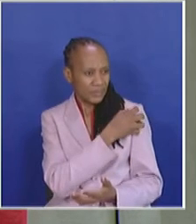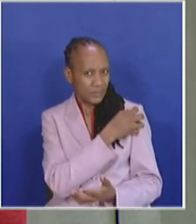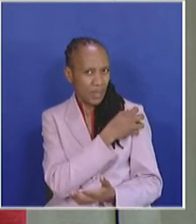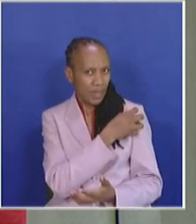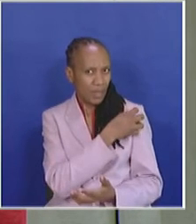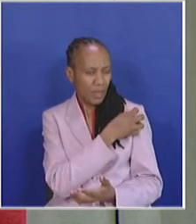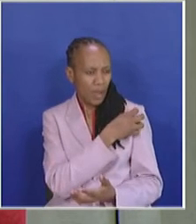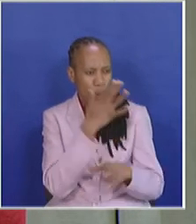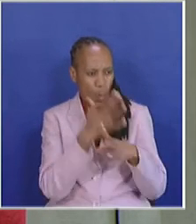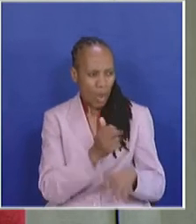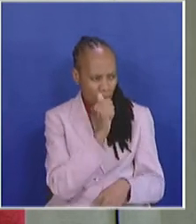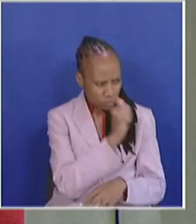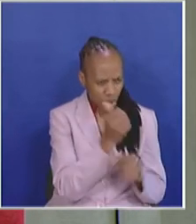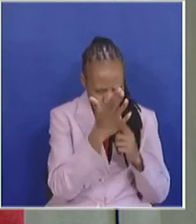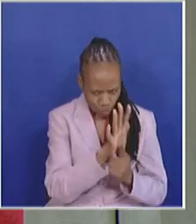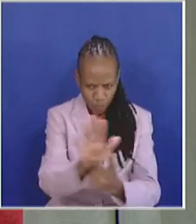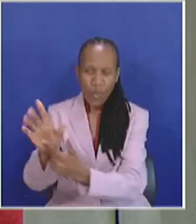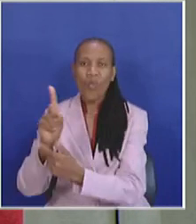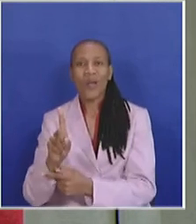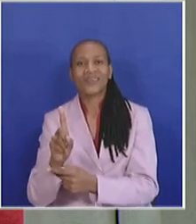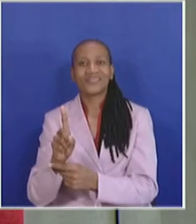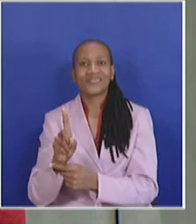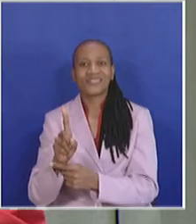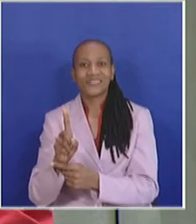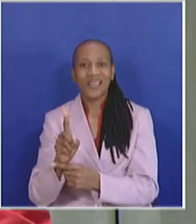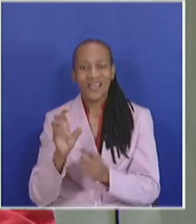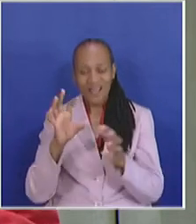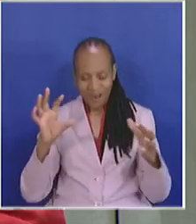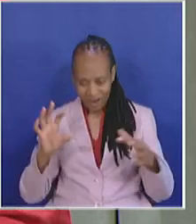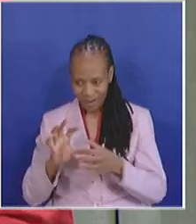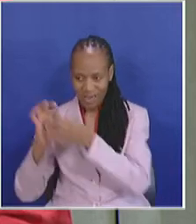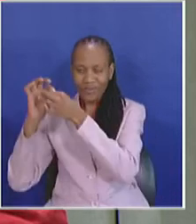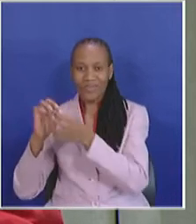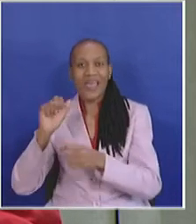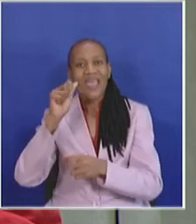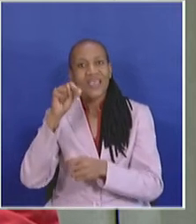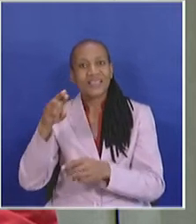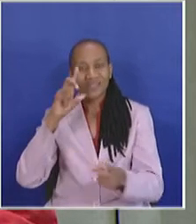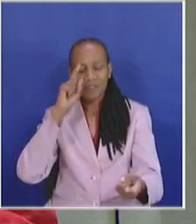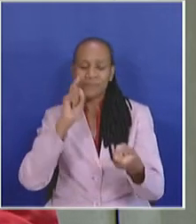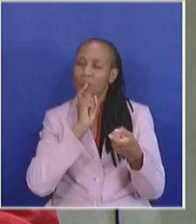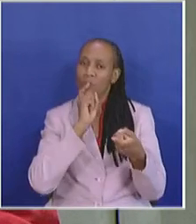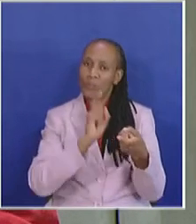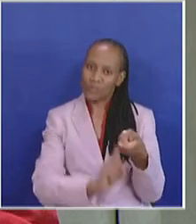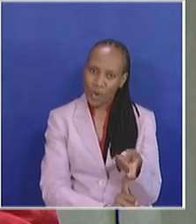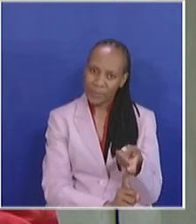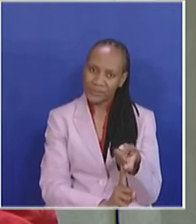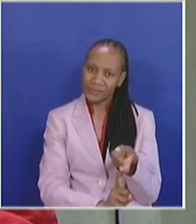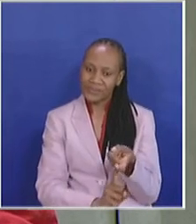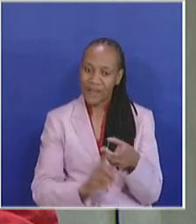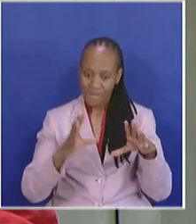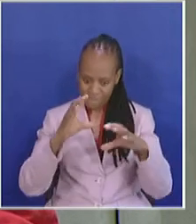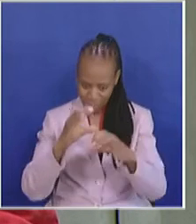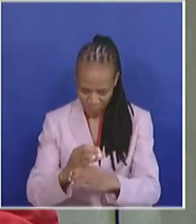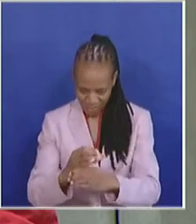are in line with the ANC election manifesto of prioritizing education as one of the